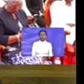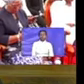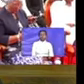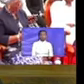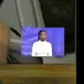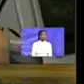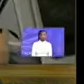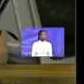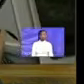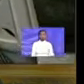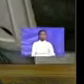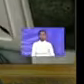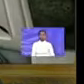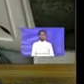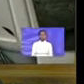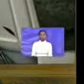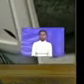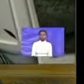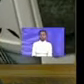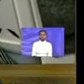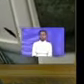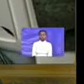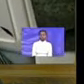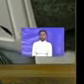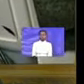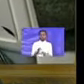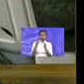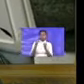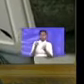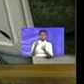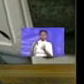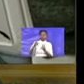and Android. On that app,